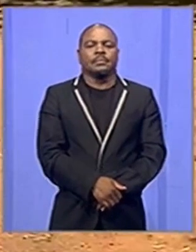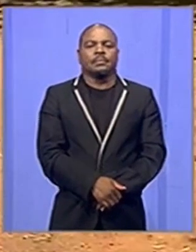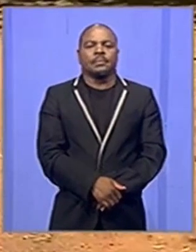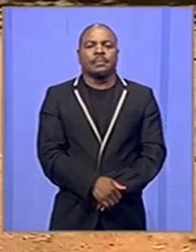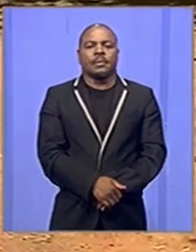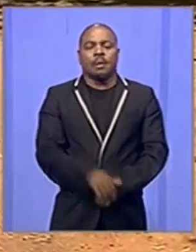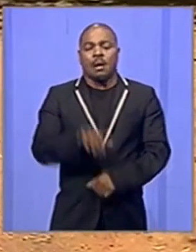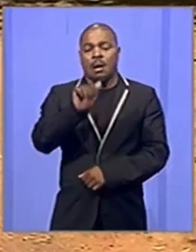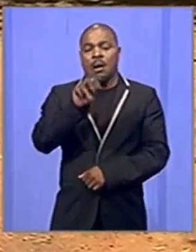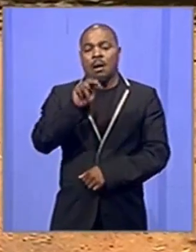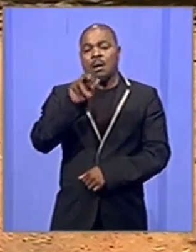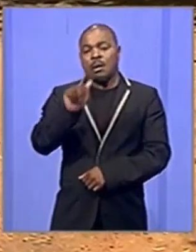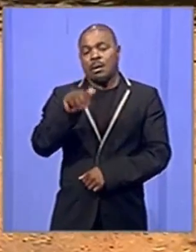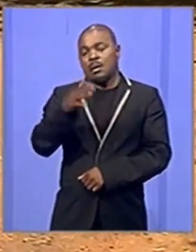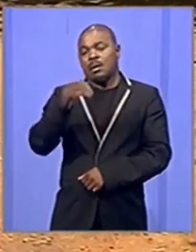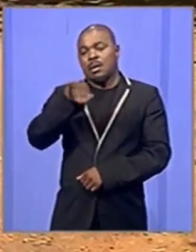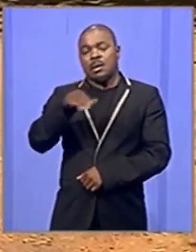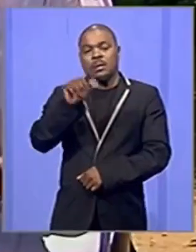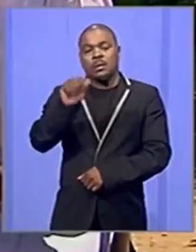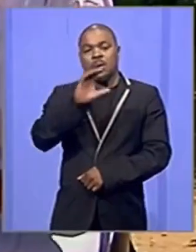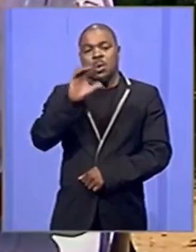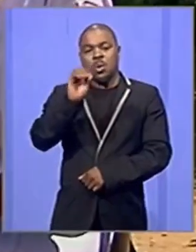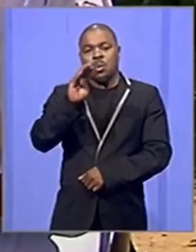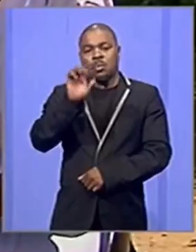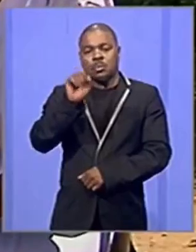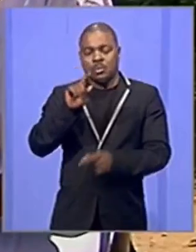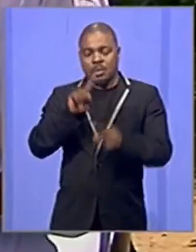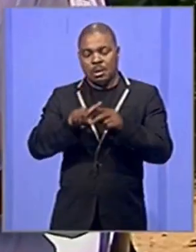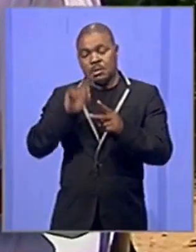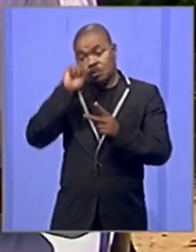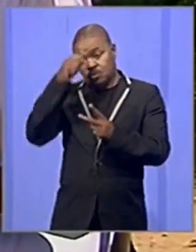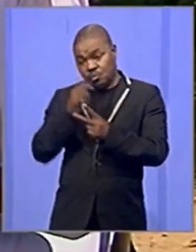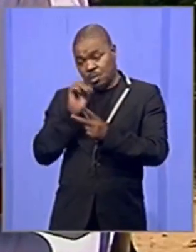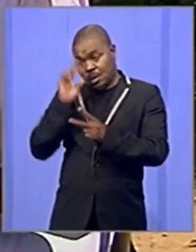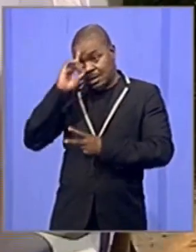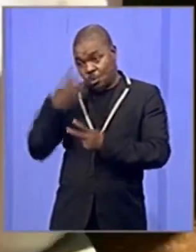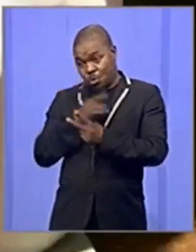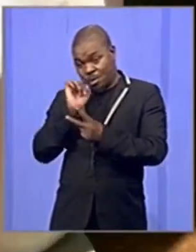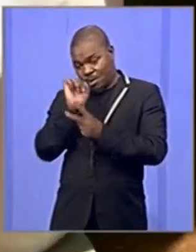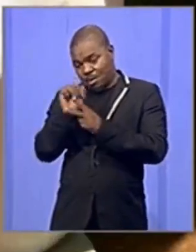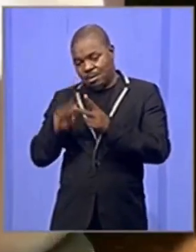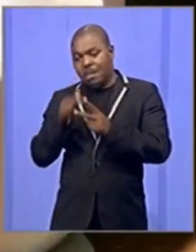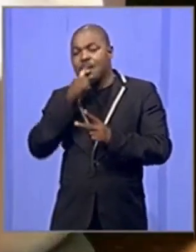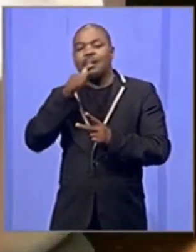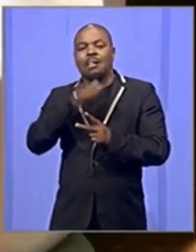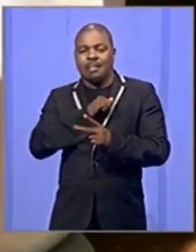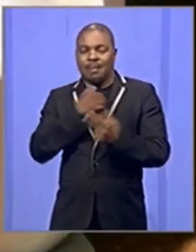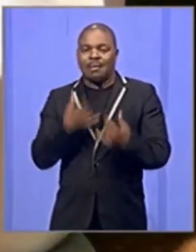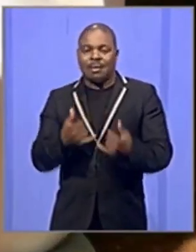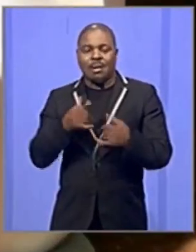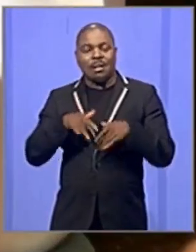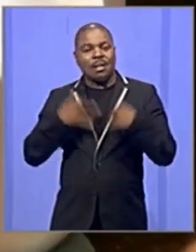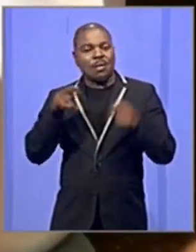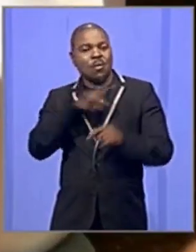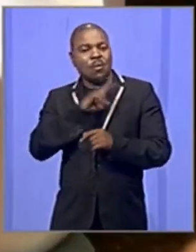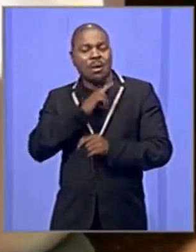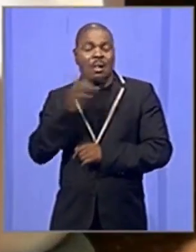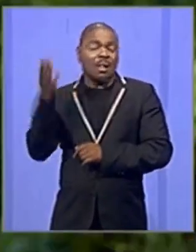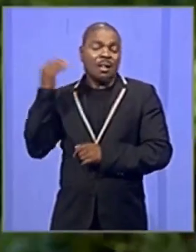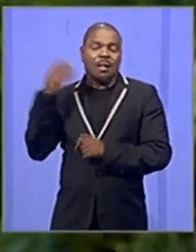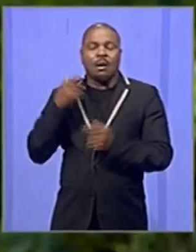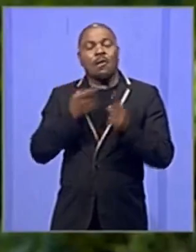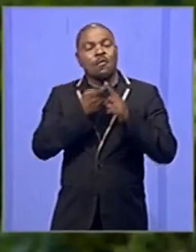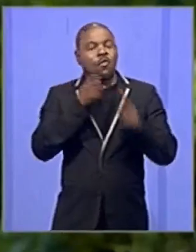Anna Jacobs o re yena le moradi enwa wa hae ba le hlohonolo ha ba ntse ba phela. Bobedi bona bo ile ba thulwa ke